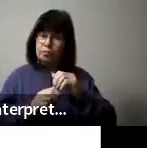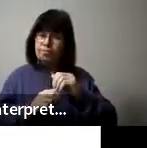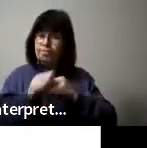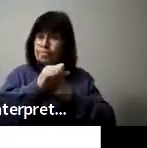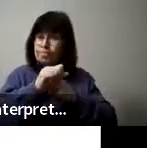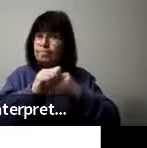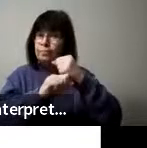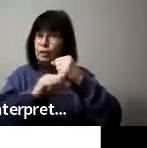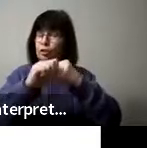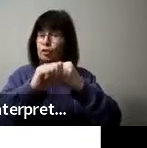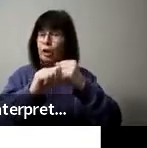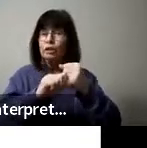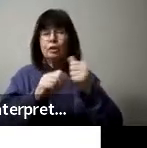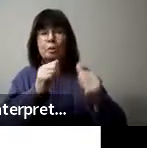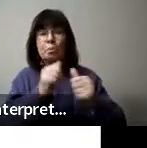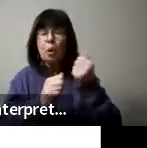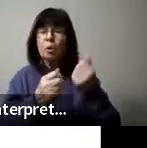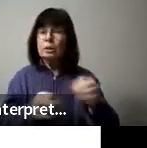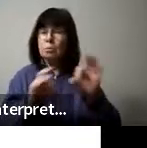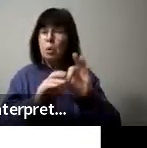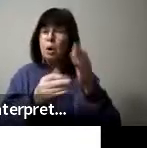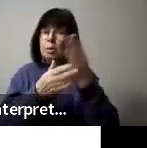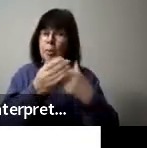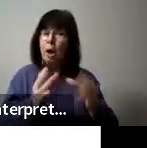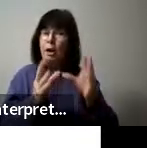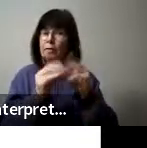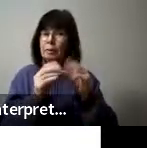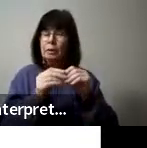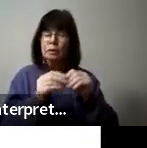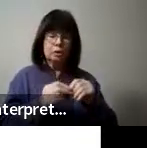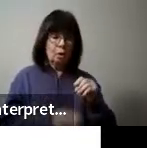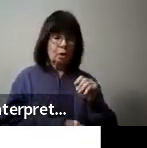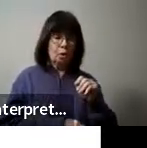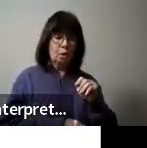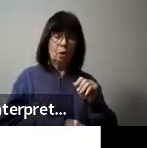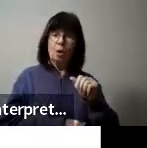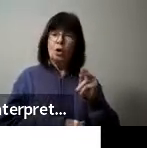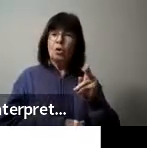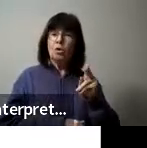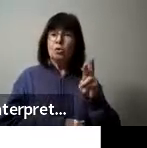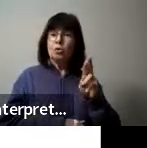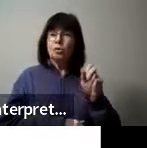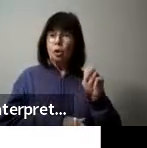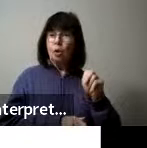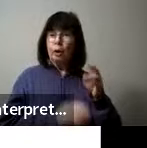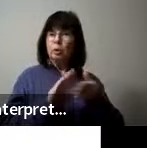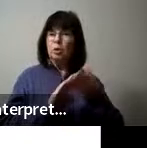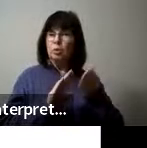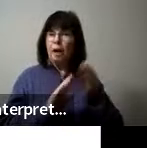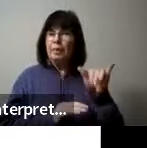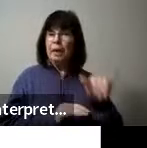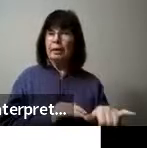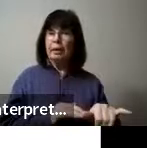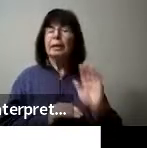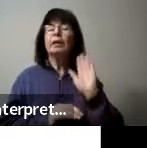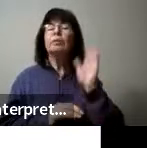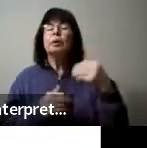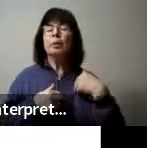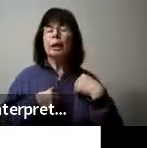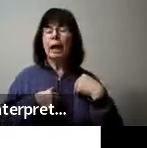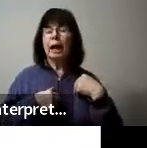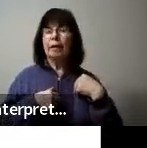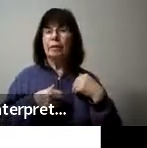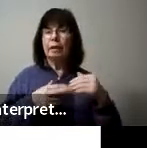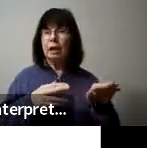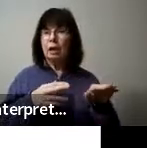important parts of the meeting? And so Lauren is going to be running that survey. Then we'll have breakout groups where we will talk